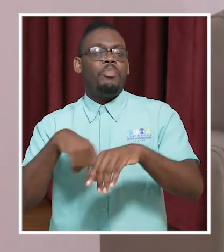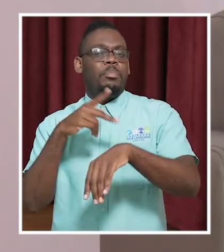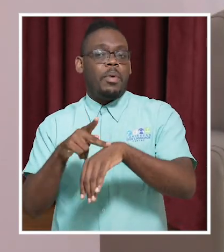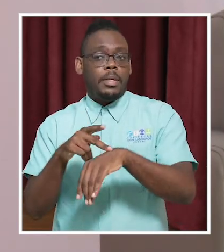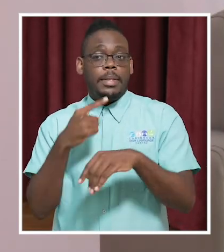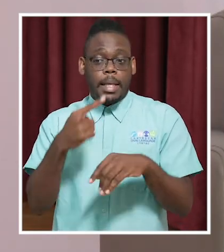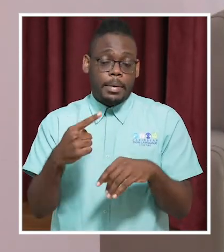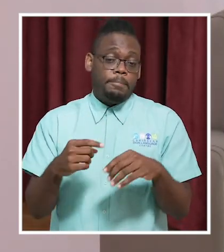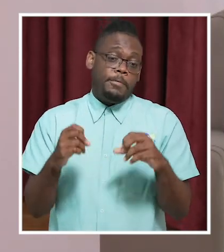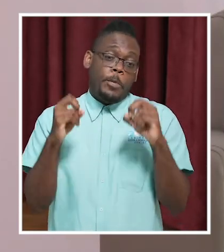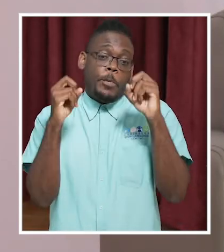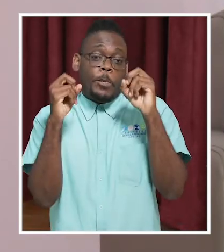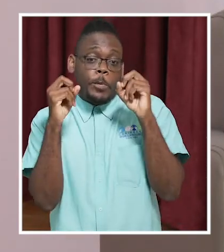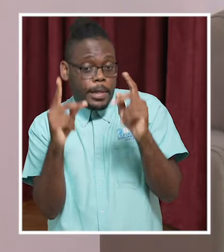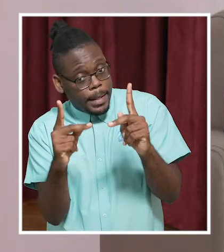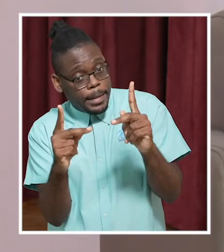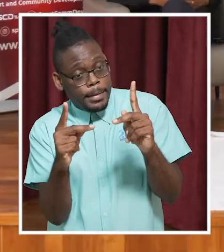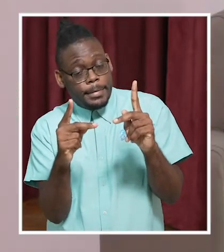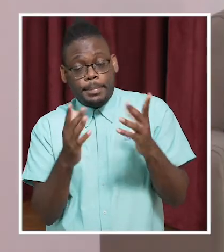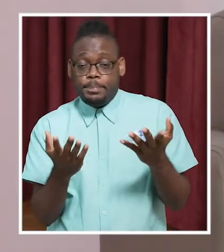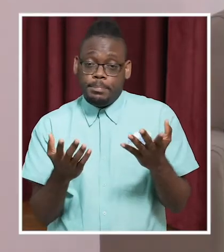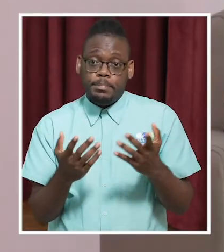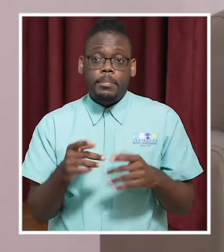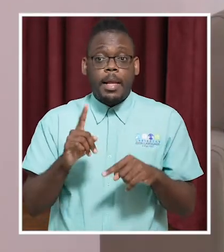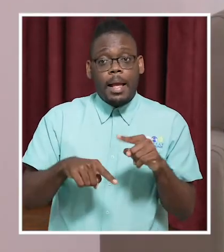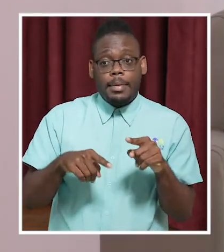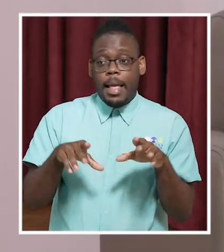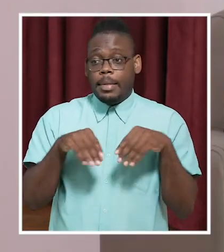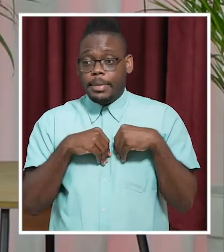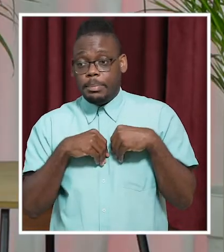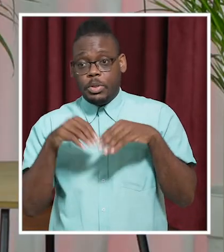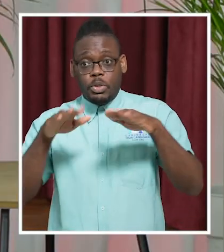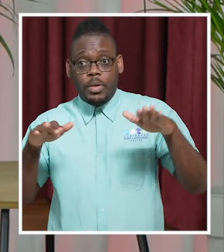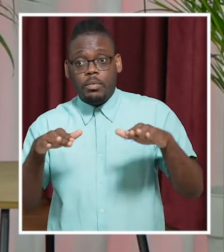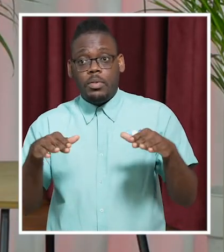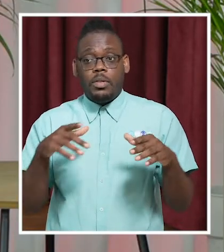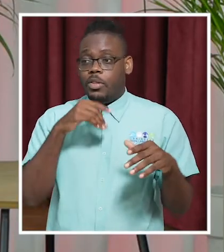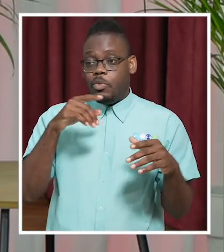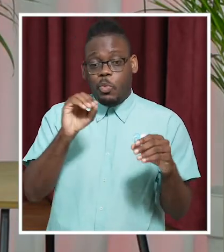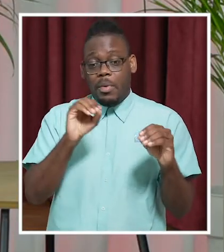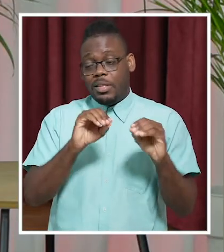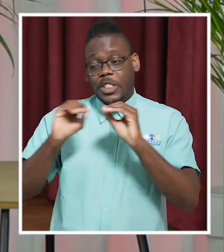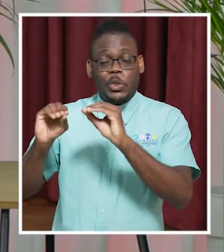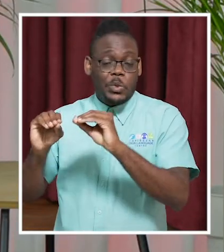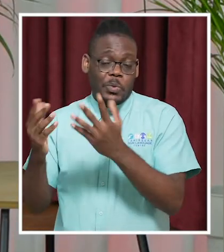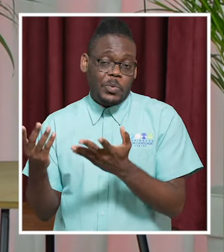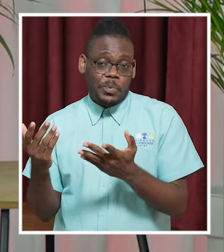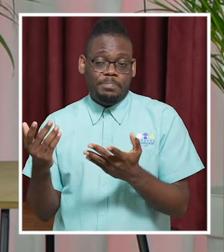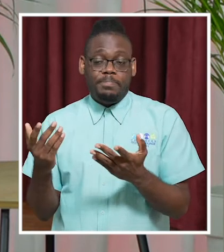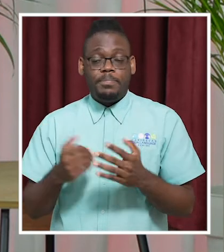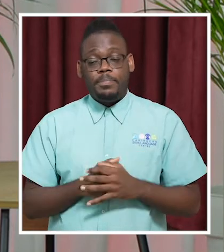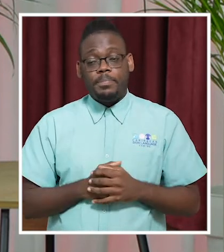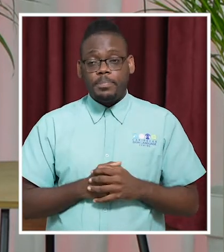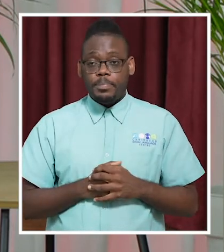wouldn't teach child. Wow, okay. So in terms of the foundation as a support entity, and so let's say persons who